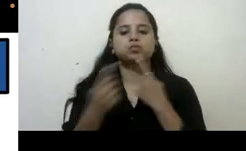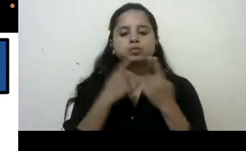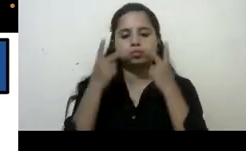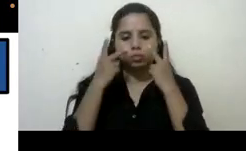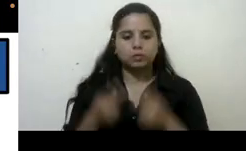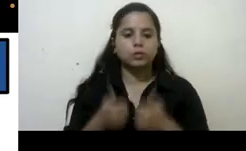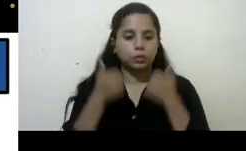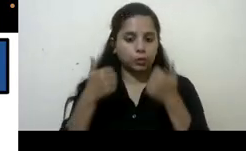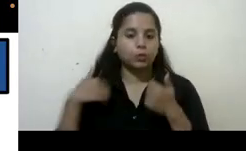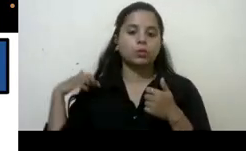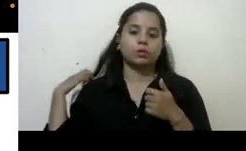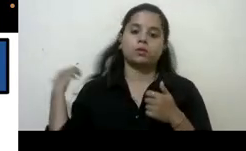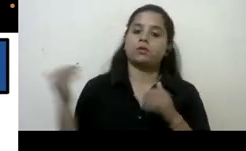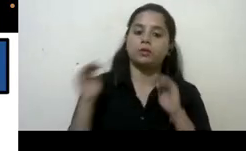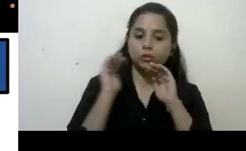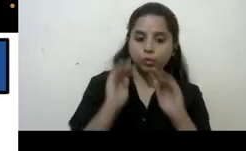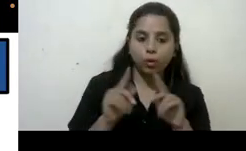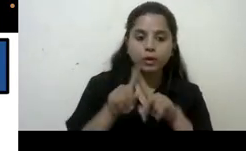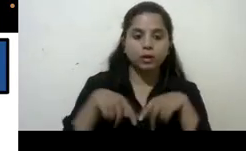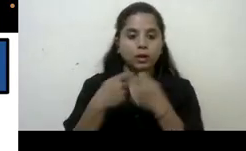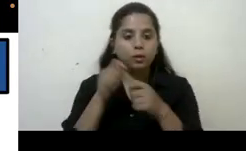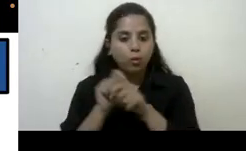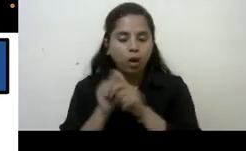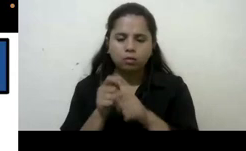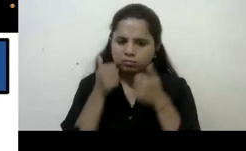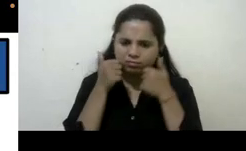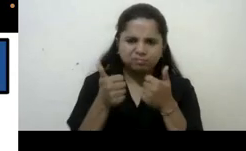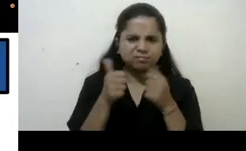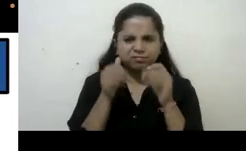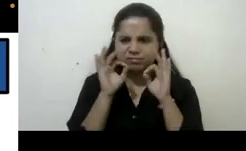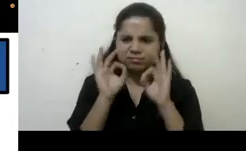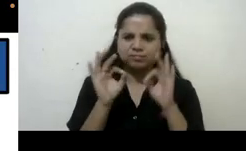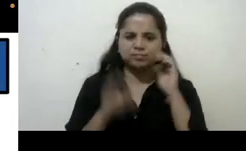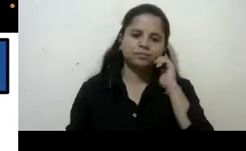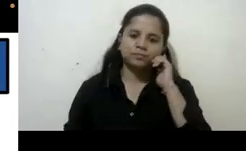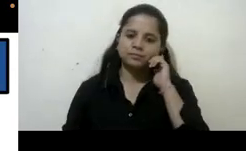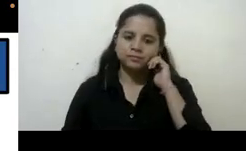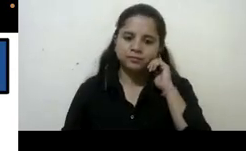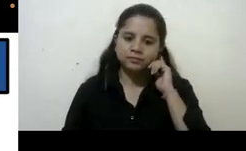Good, supportive, teamwork, excellent, fantastic.